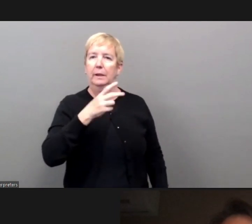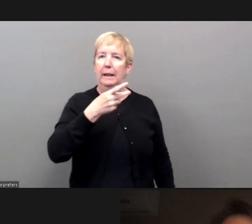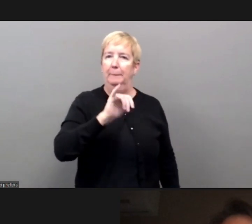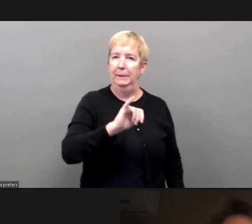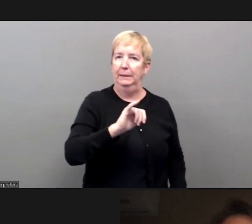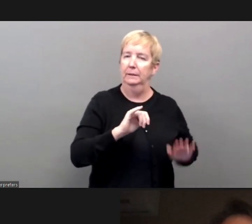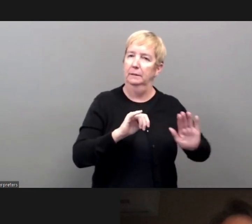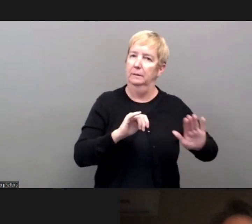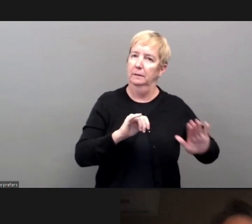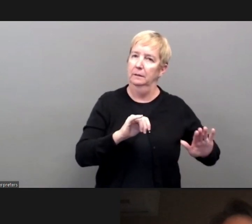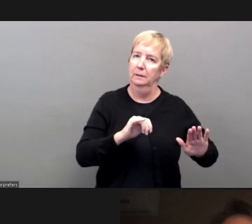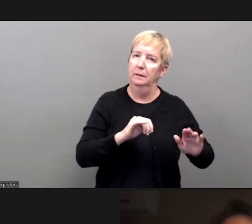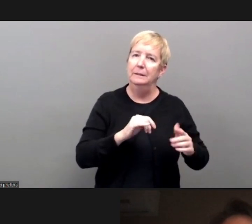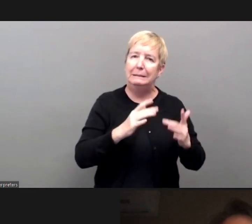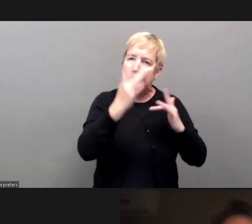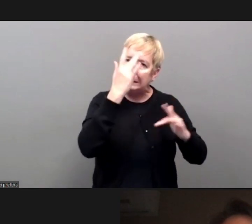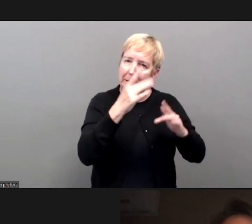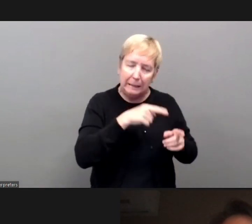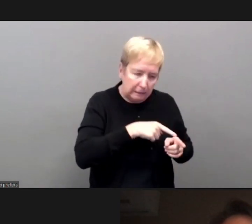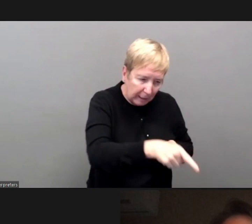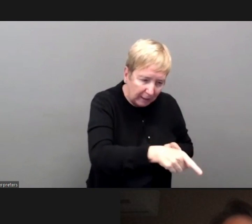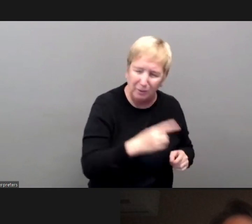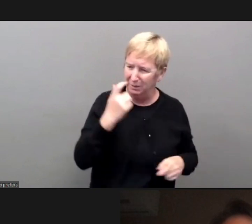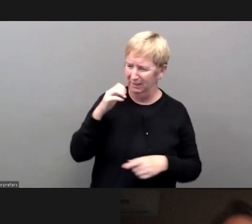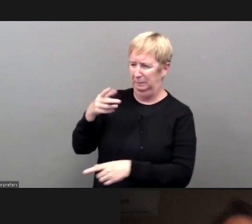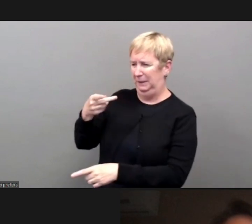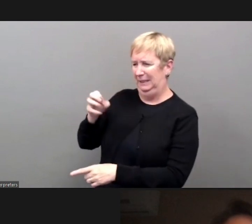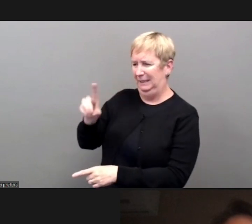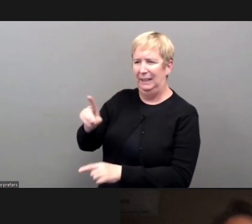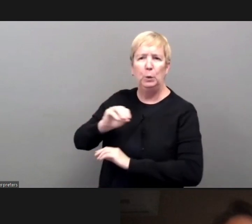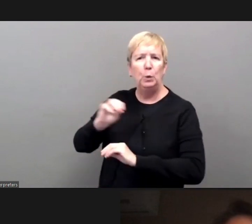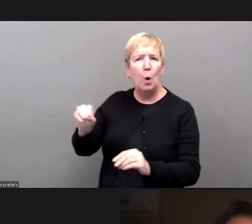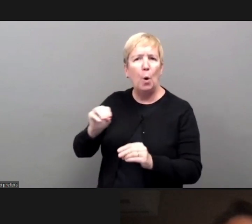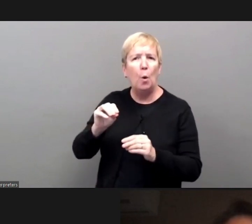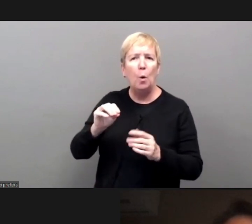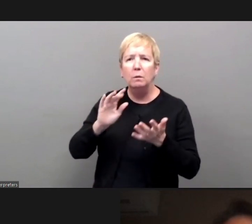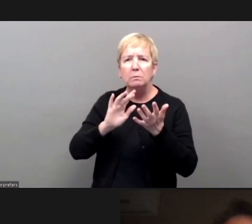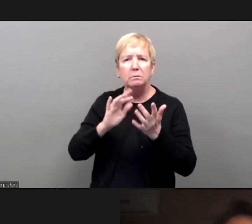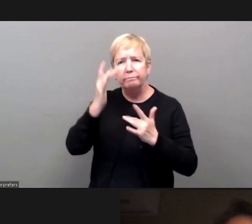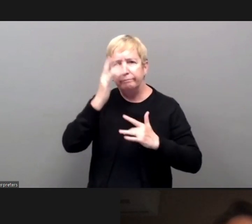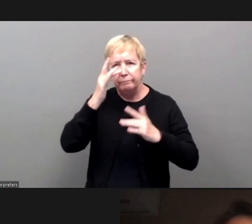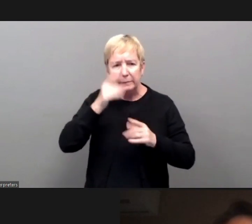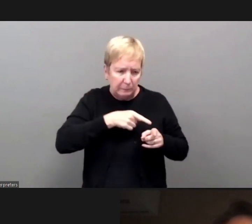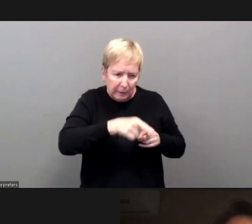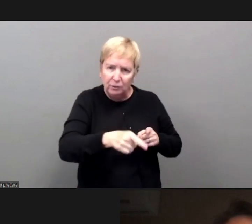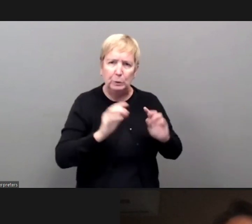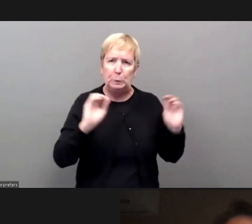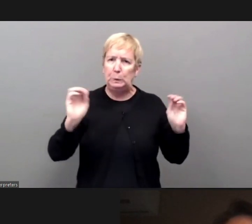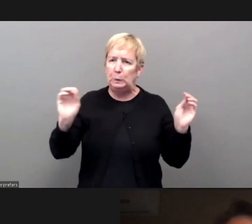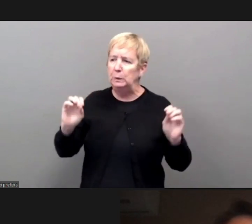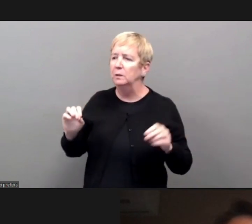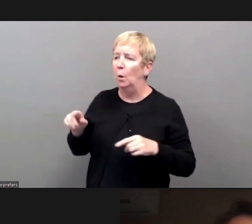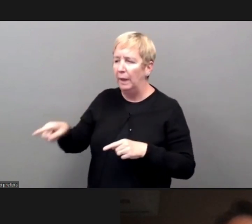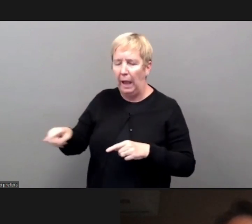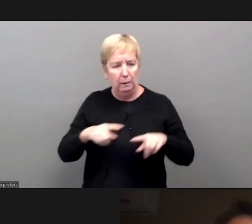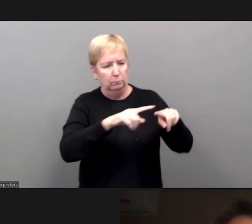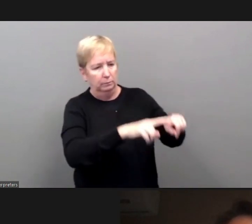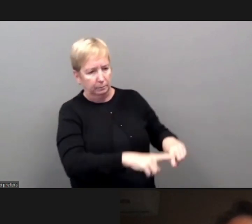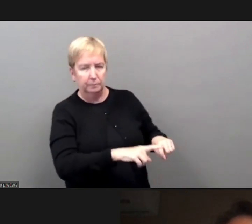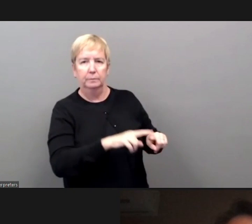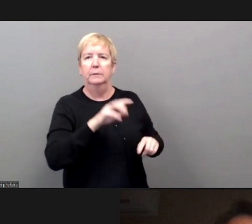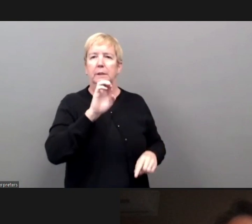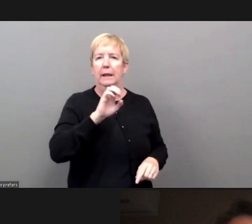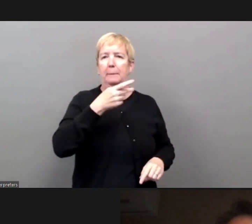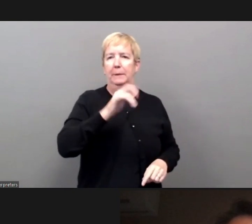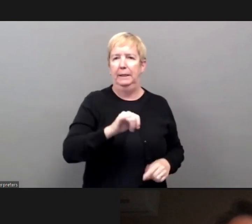epidemiology. They don't have medical experts who are making those kind of medical or epidemiologic or public health decisions. So we have to work